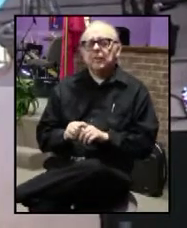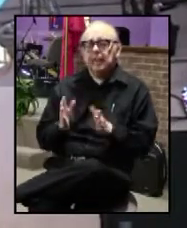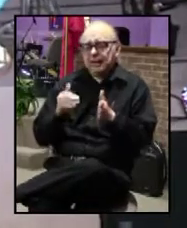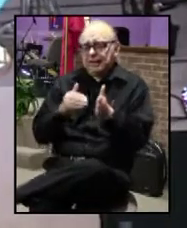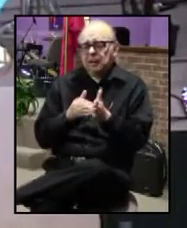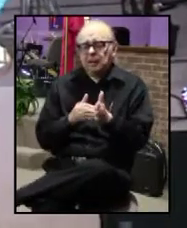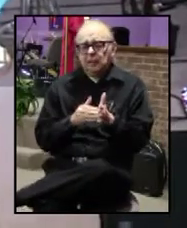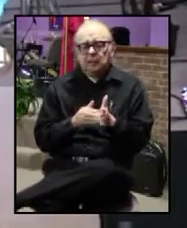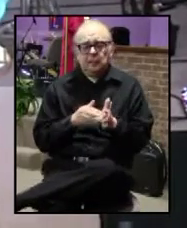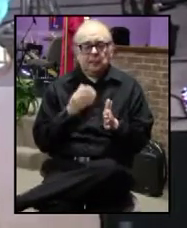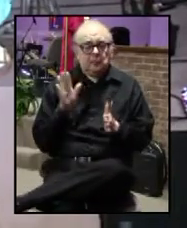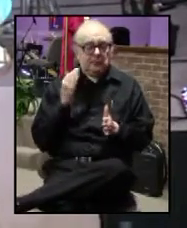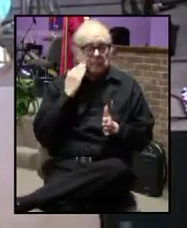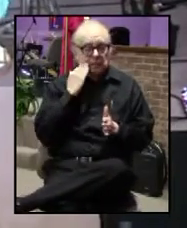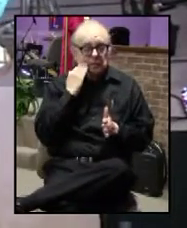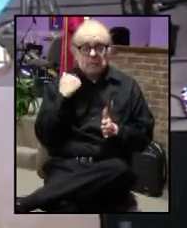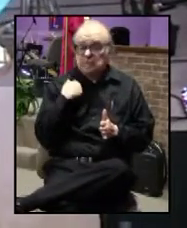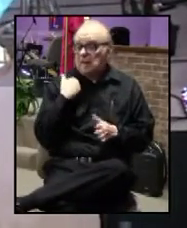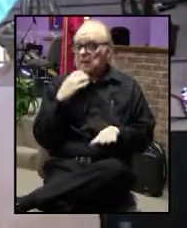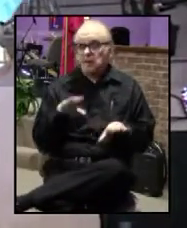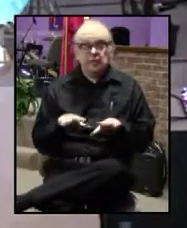Again, you never know what I'm going to do.